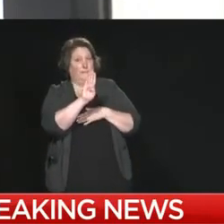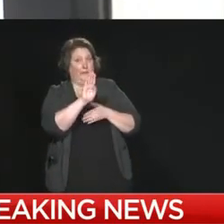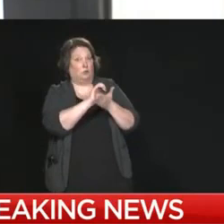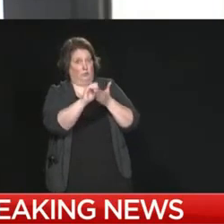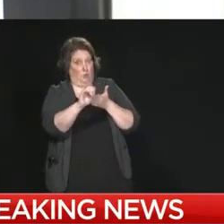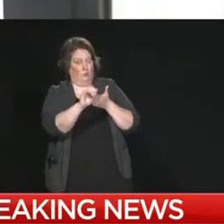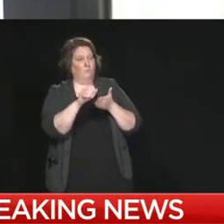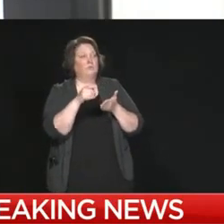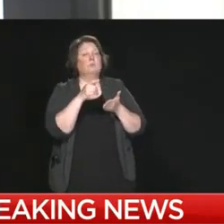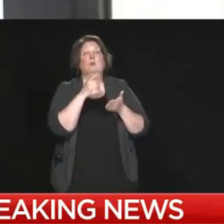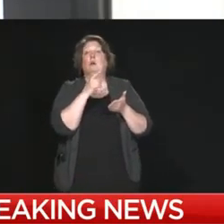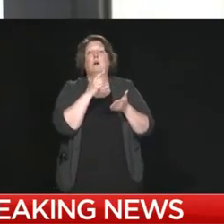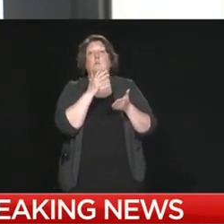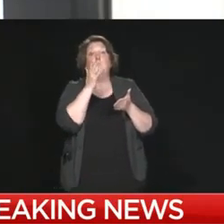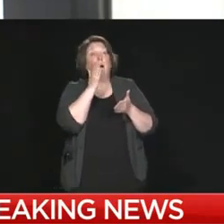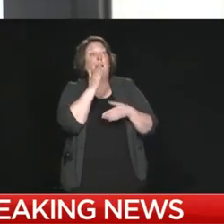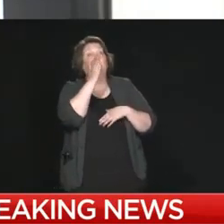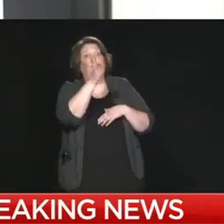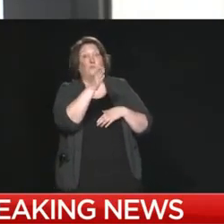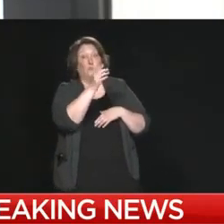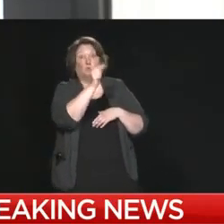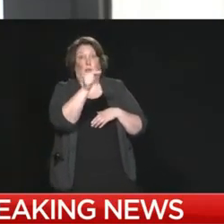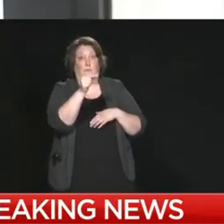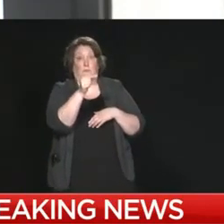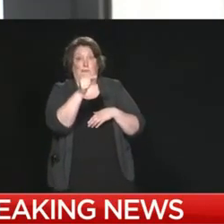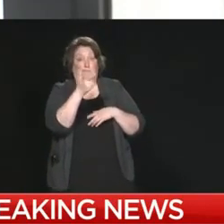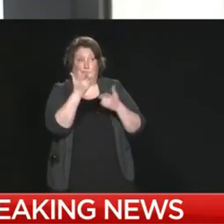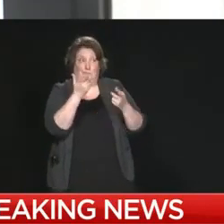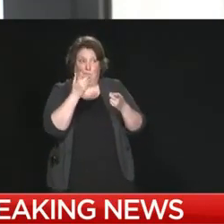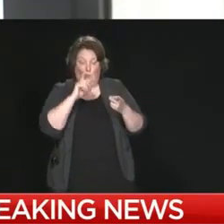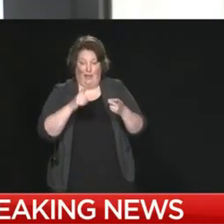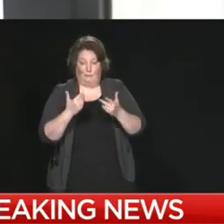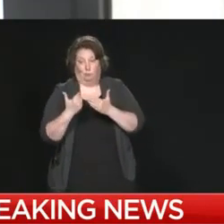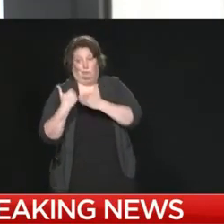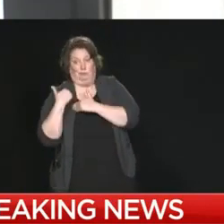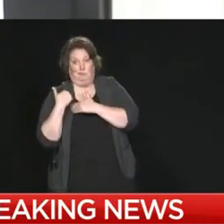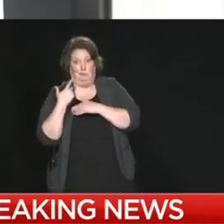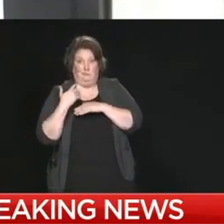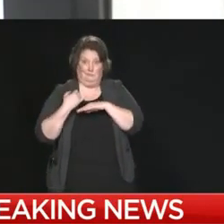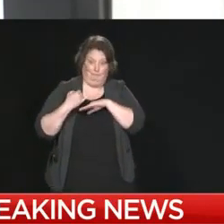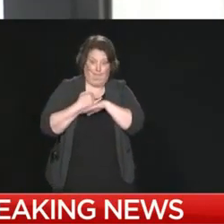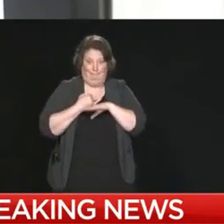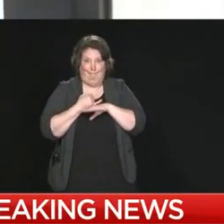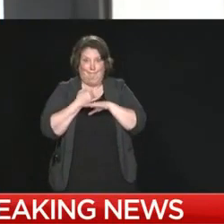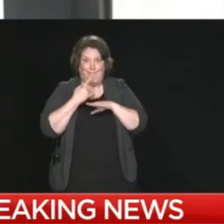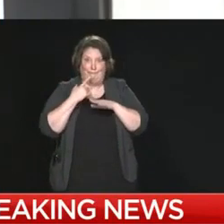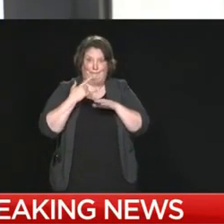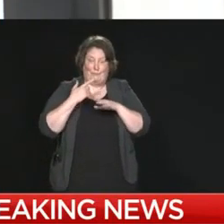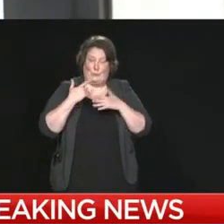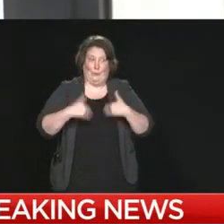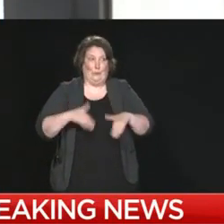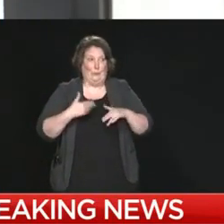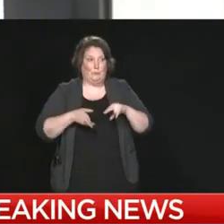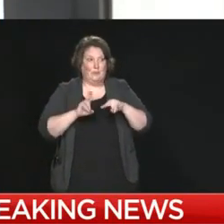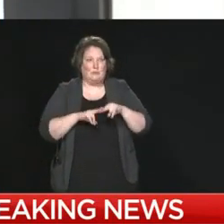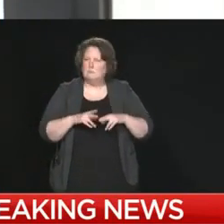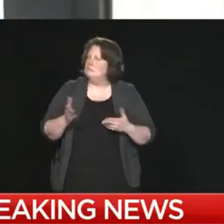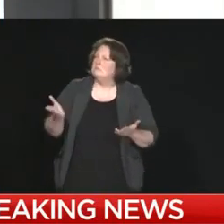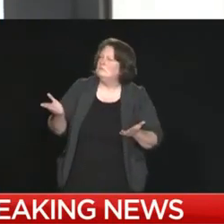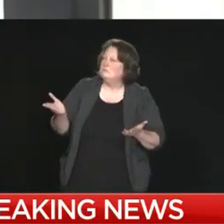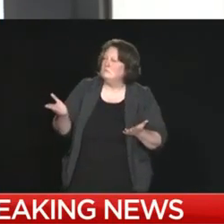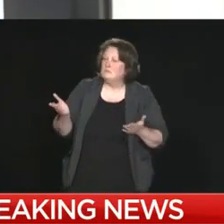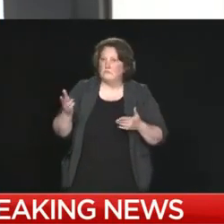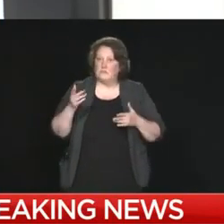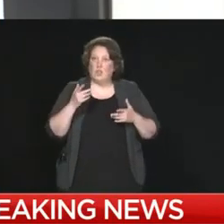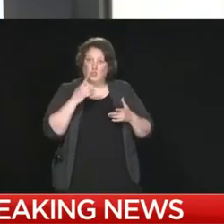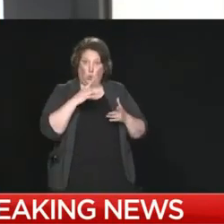exactly, future governments are going to have to carry that debt. The servicing costs on that are going to be very high. Sorry? The servicing